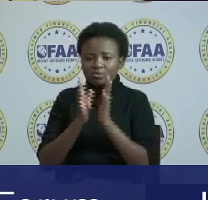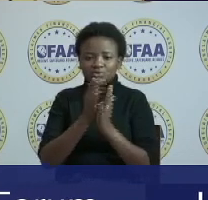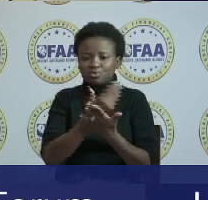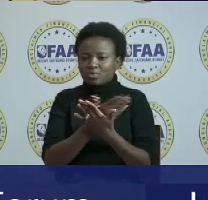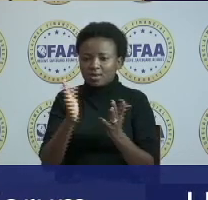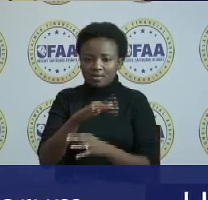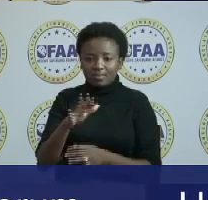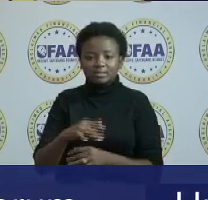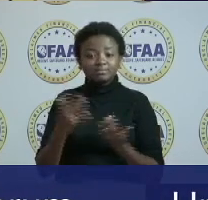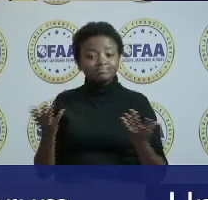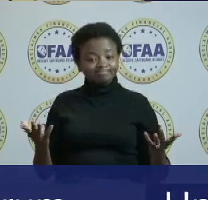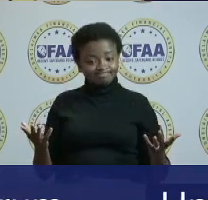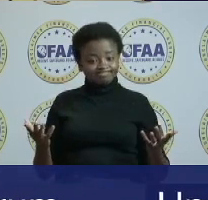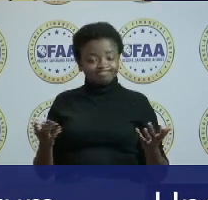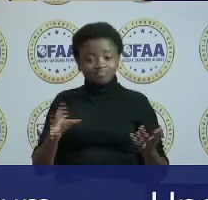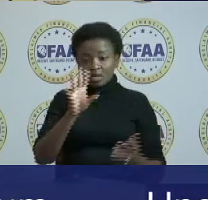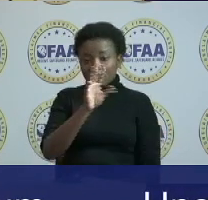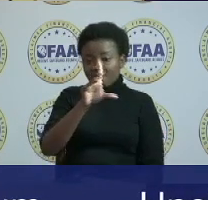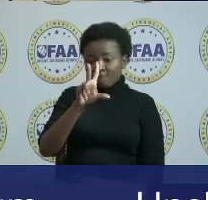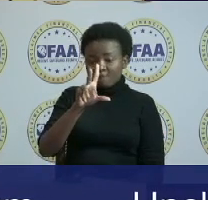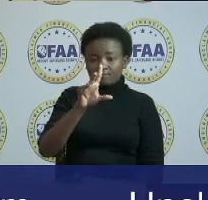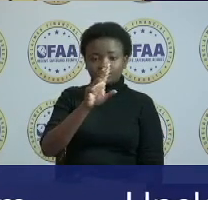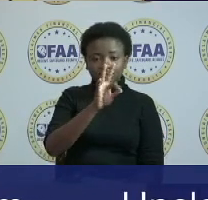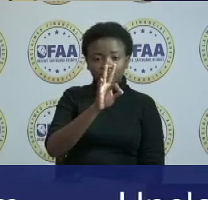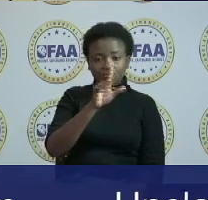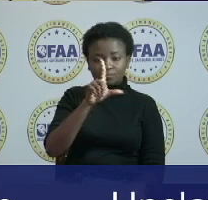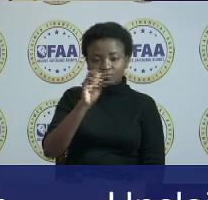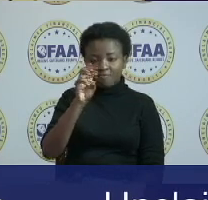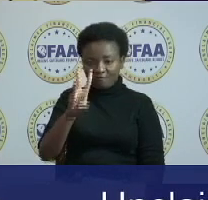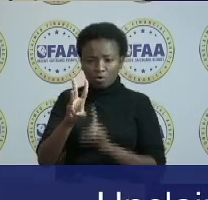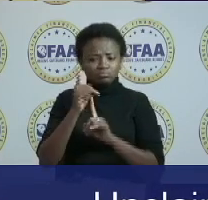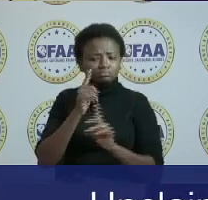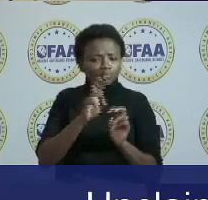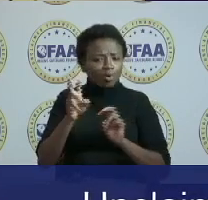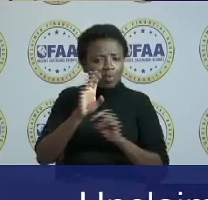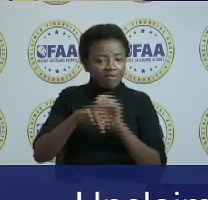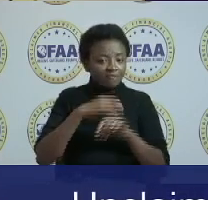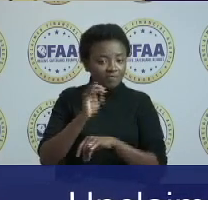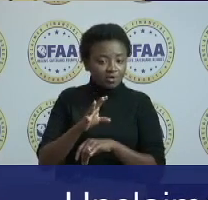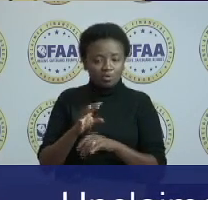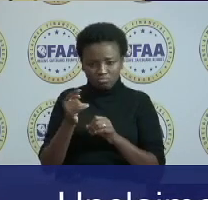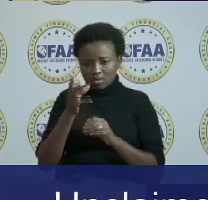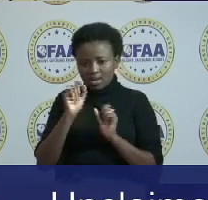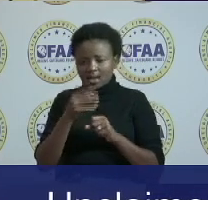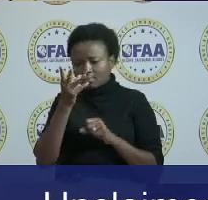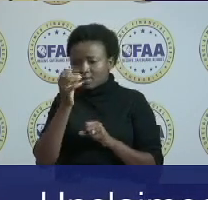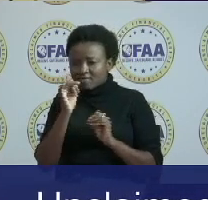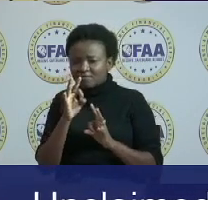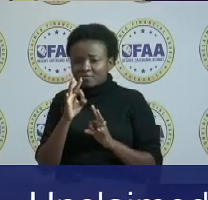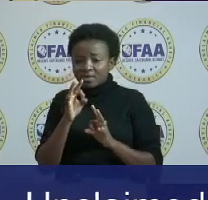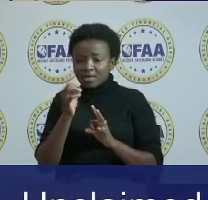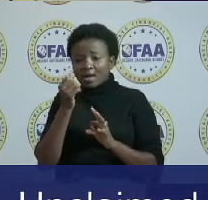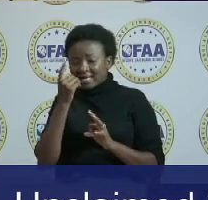remind you, Floor is a platform. I'm sure you got through, you saw the video that took you through. Please, if you're not sure about anything that is not very clear on